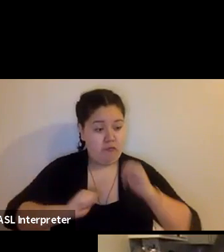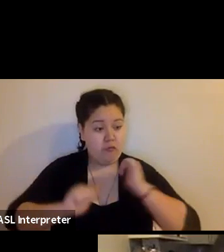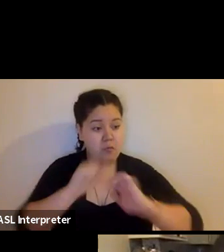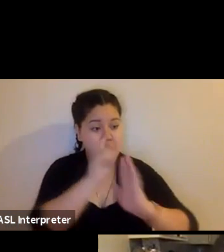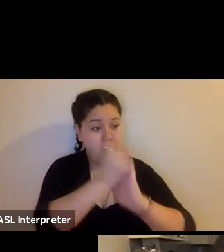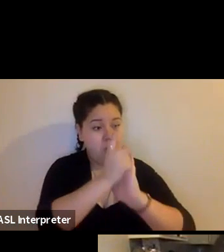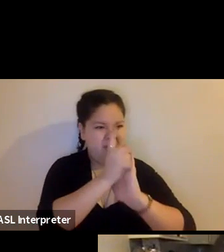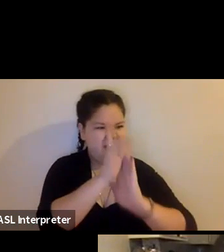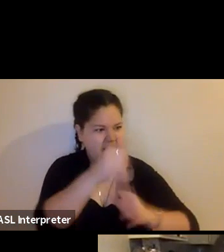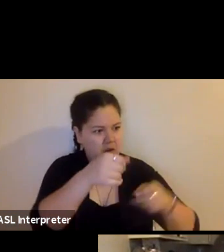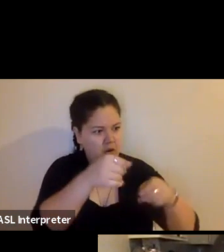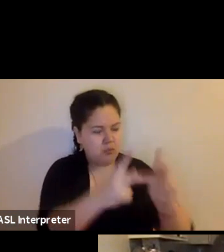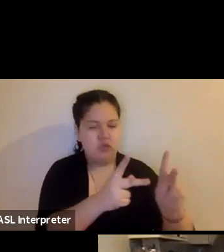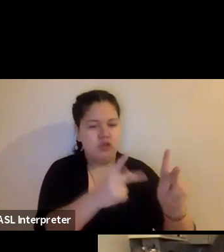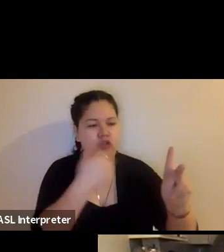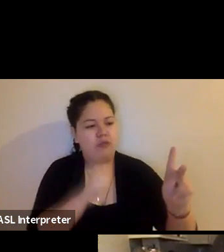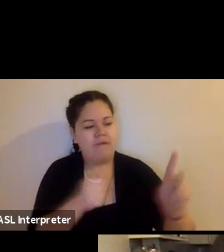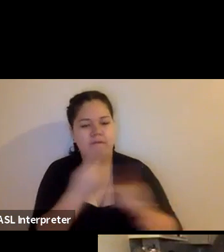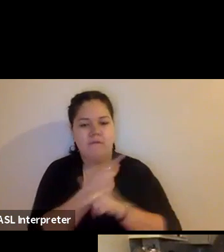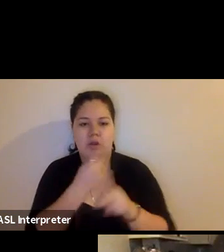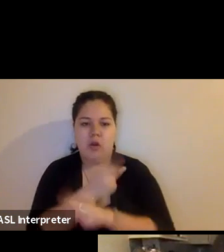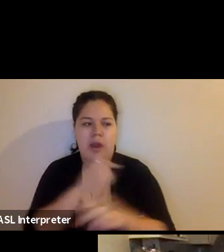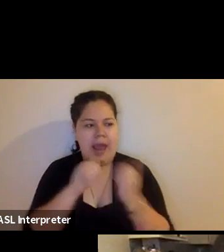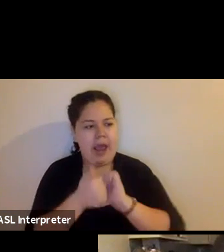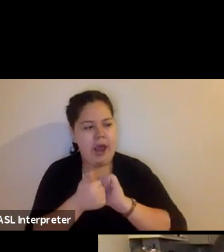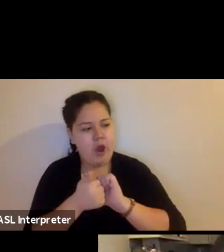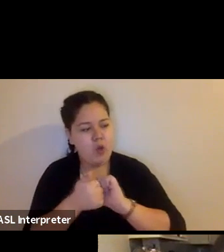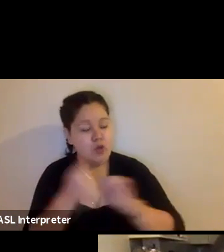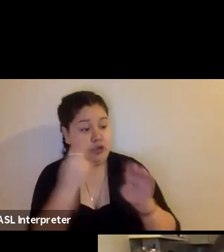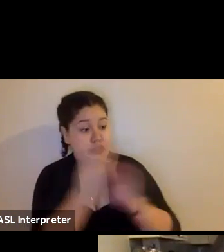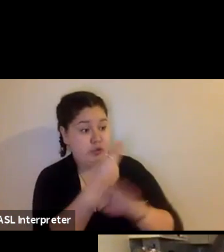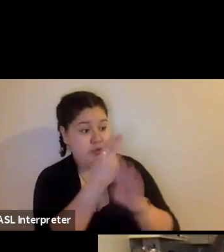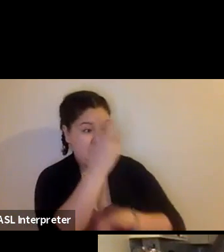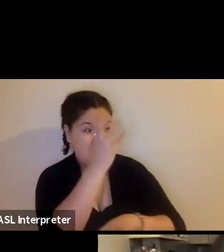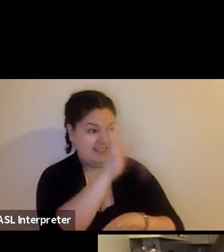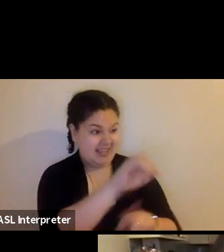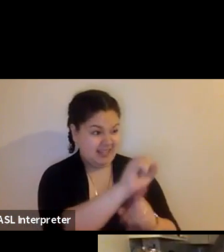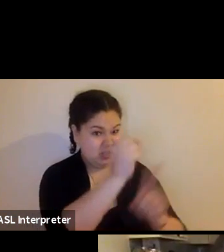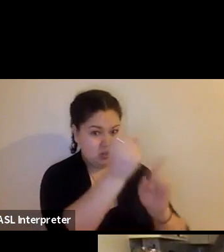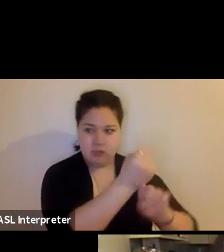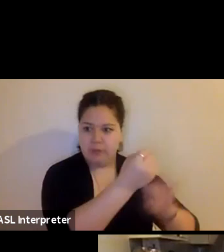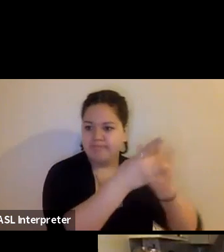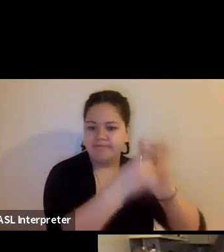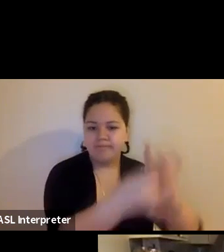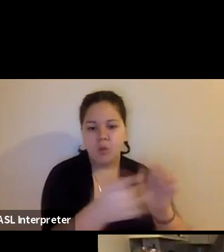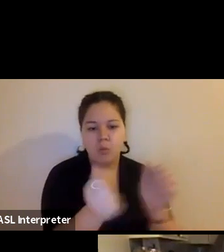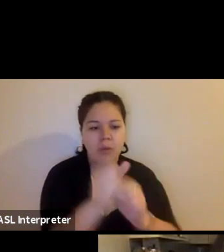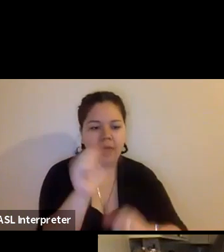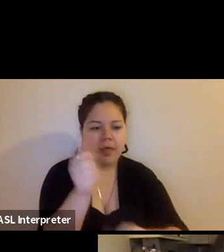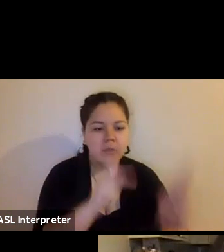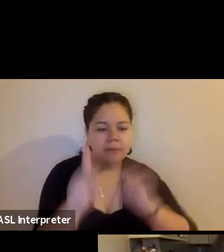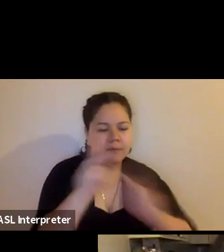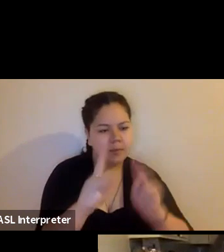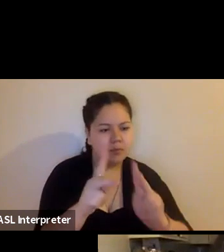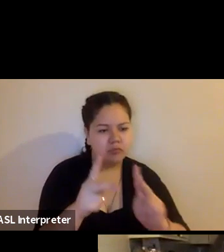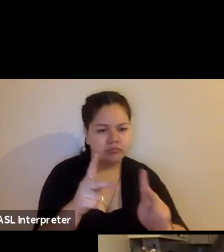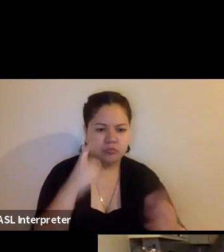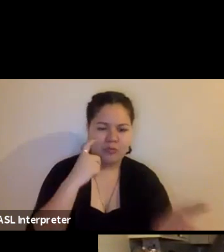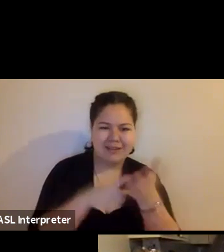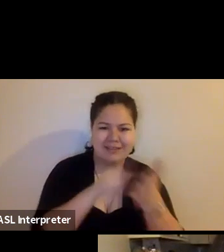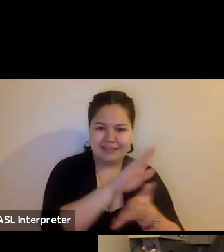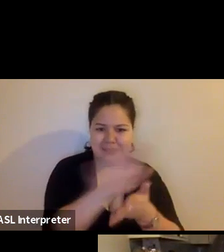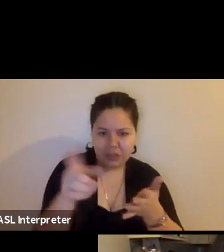opportunity to reconnect with the care of all bodies who are present, whether those bodies are human or